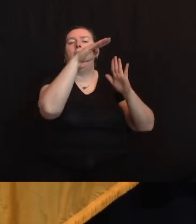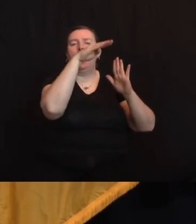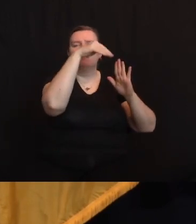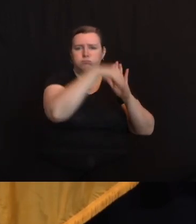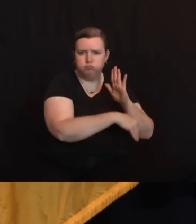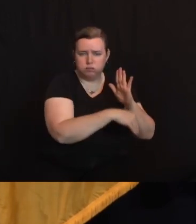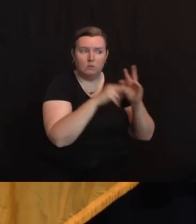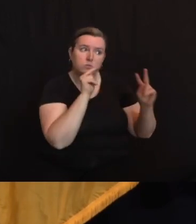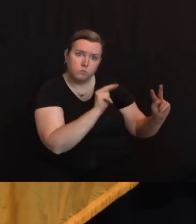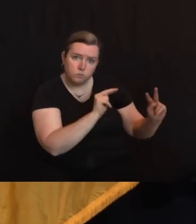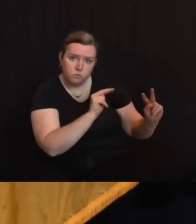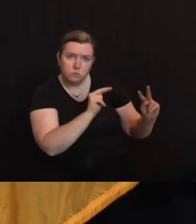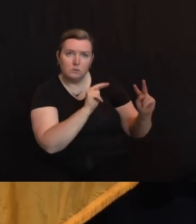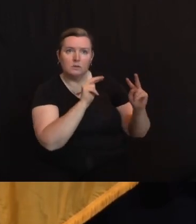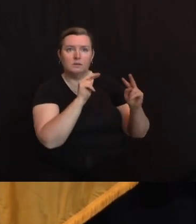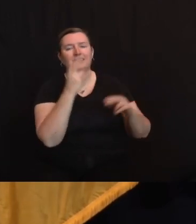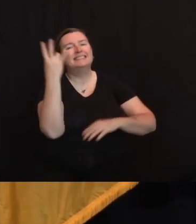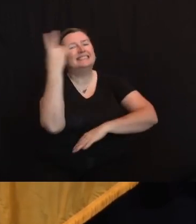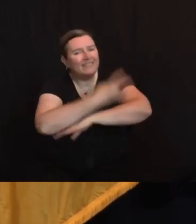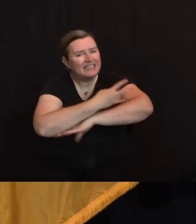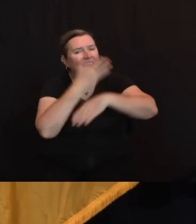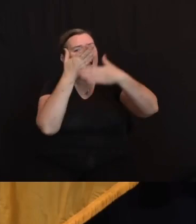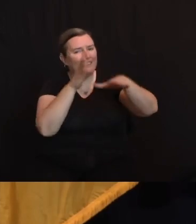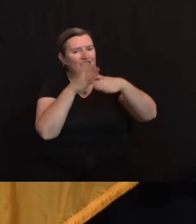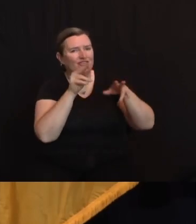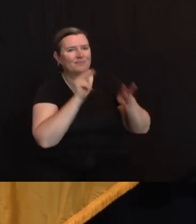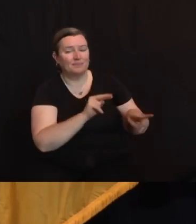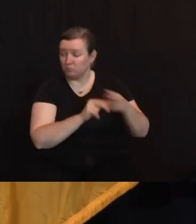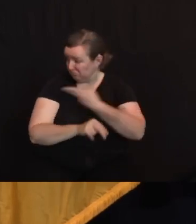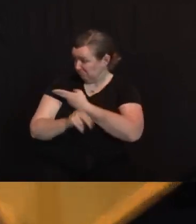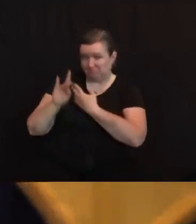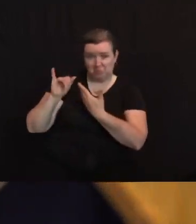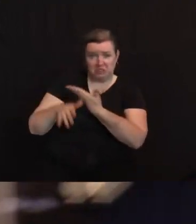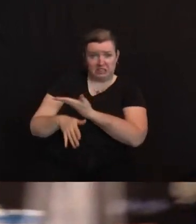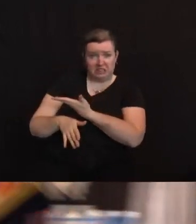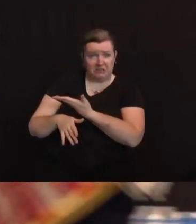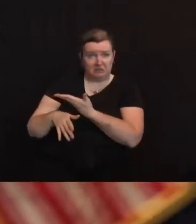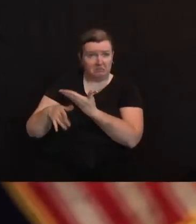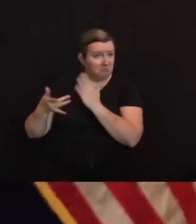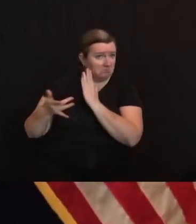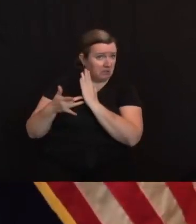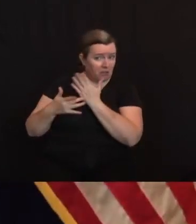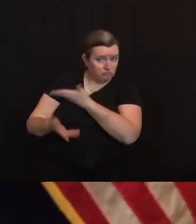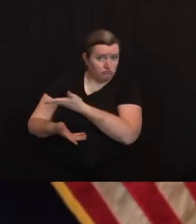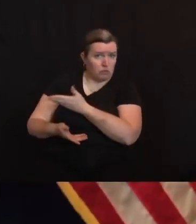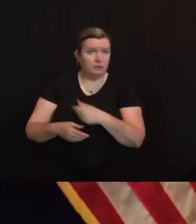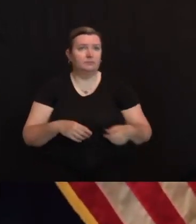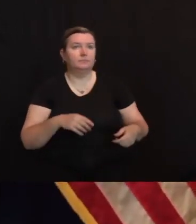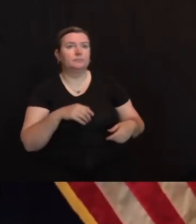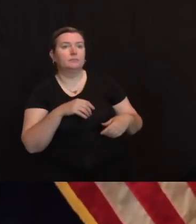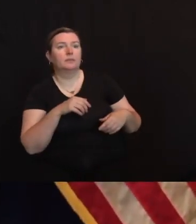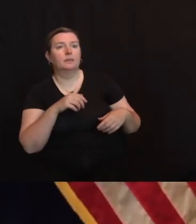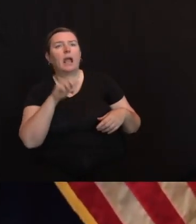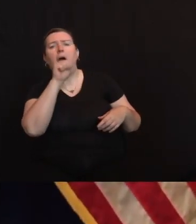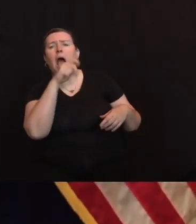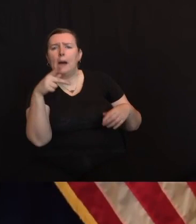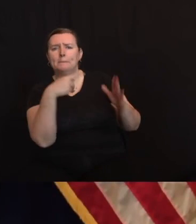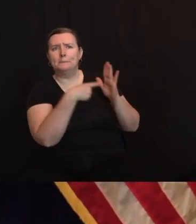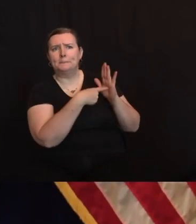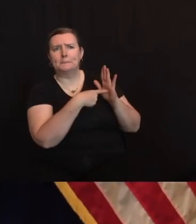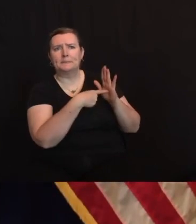rolling 7-day average. Anything you want to add to that or the technology piece, Judy? The app's just about complete. It will be on your